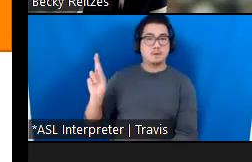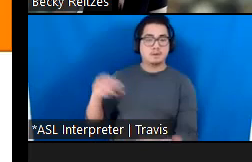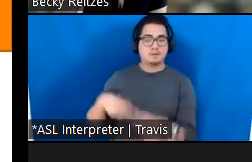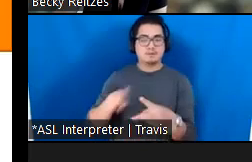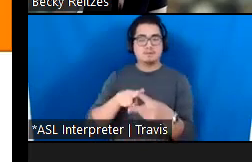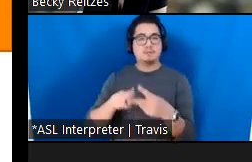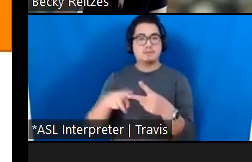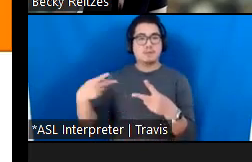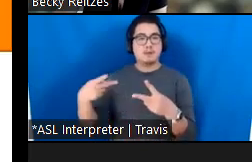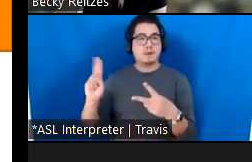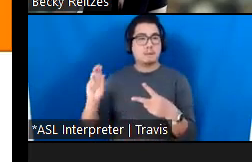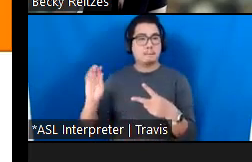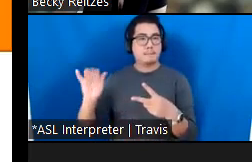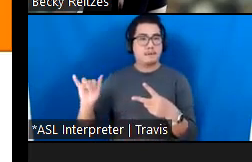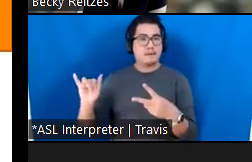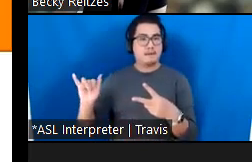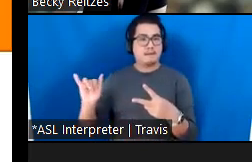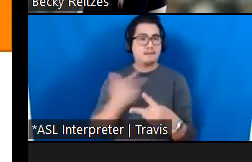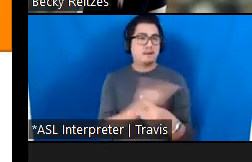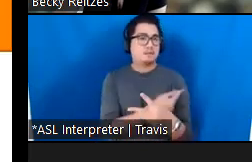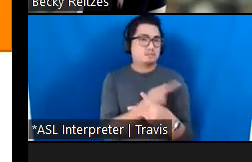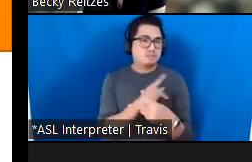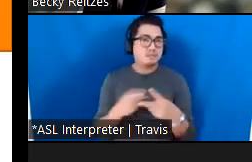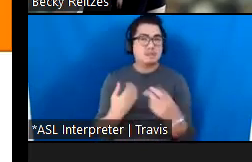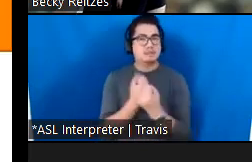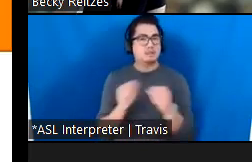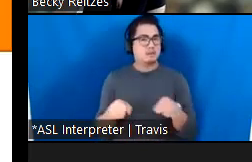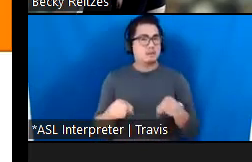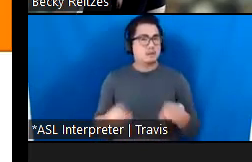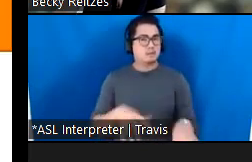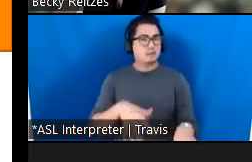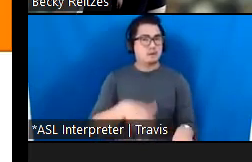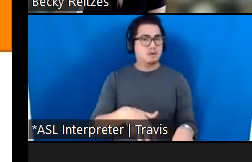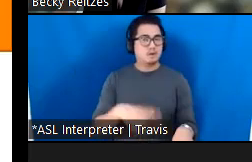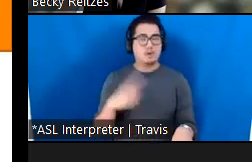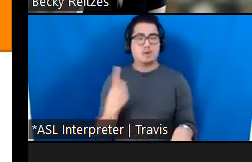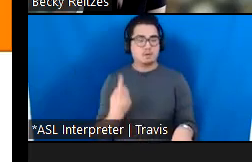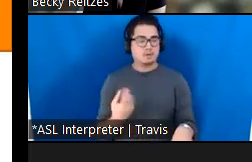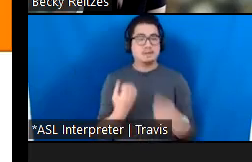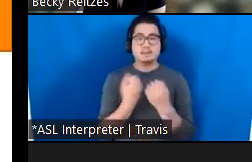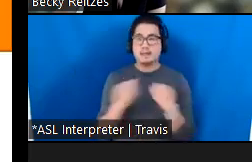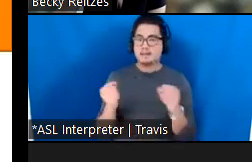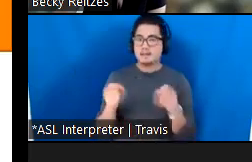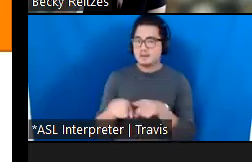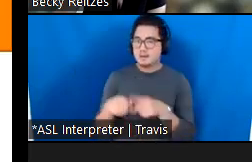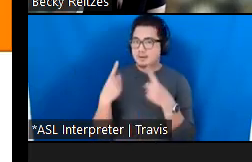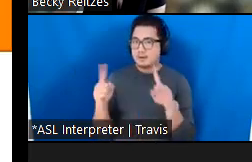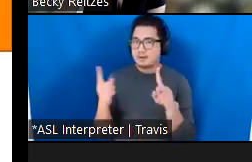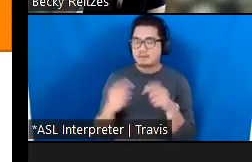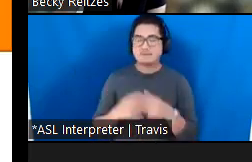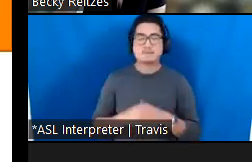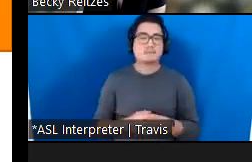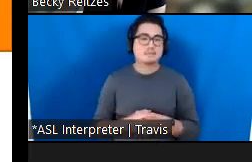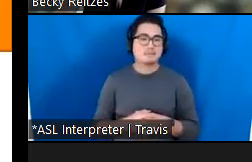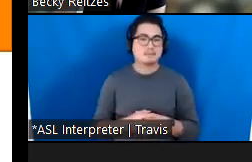vaccines are safe and effective during pregnancy. And not only are they safe and effective, but what we've known already with